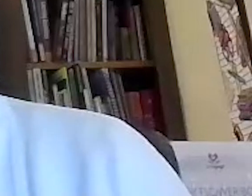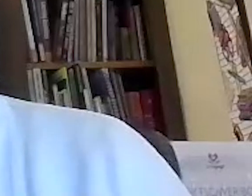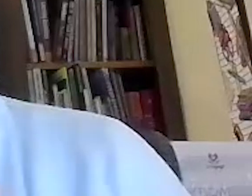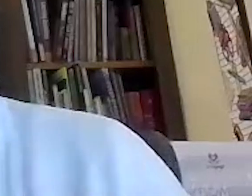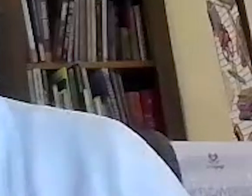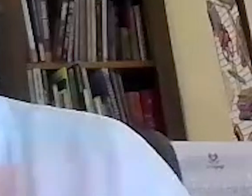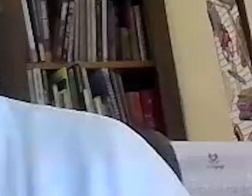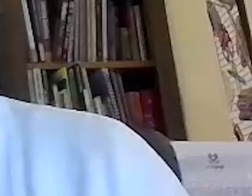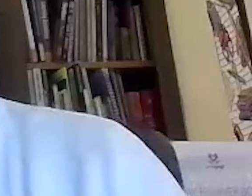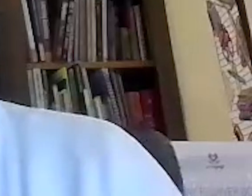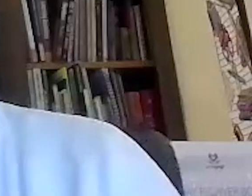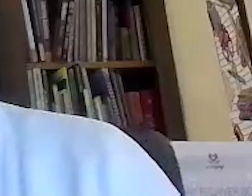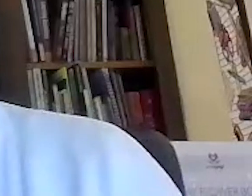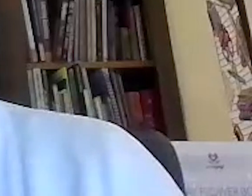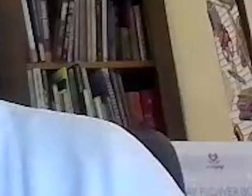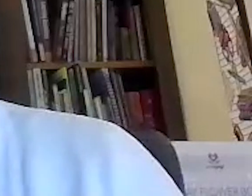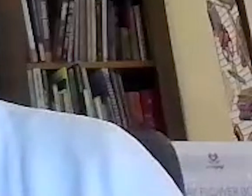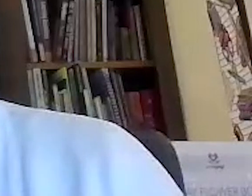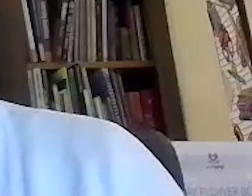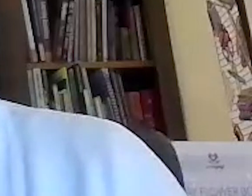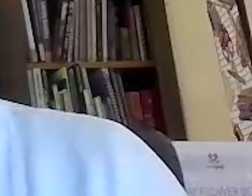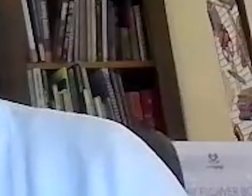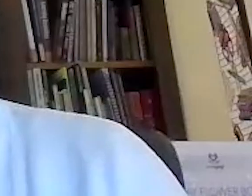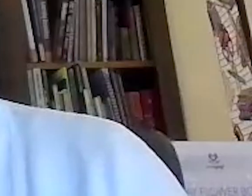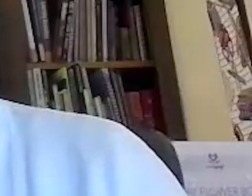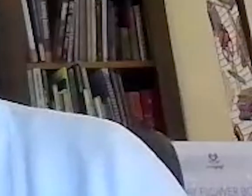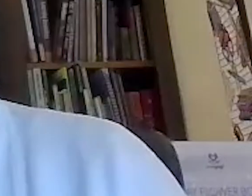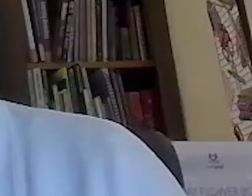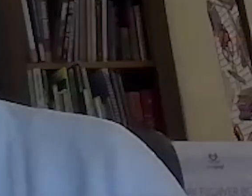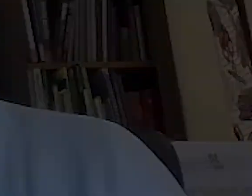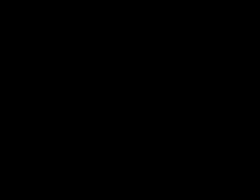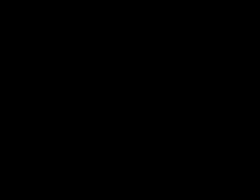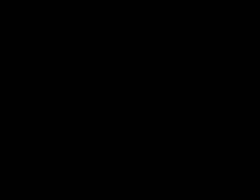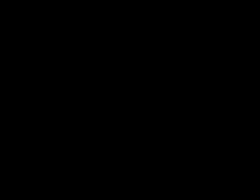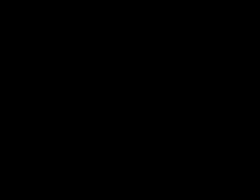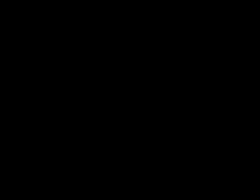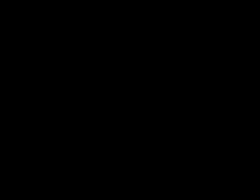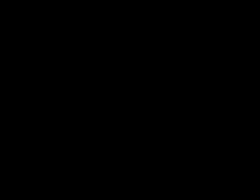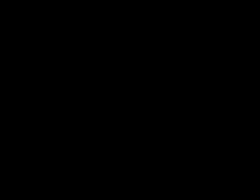resources, and you also have the link to the book. Thank you all.